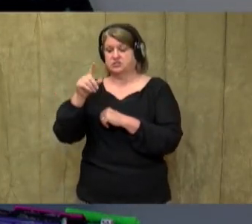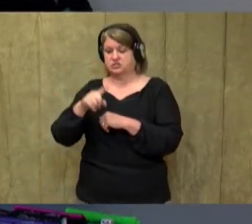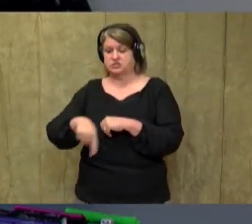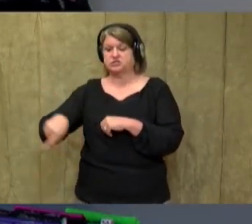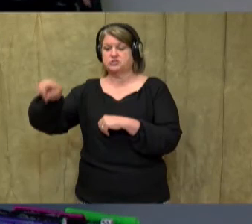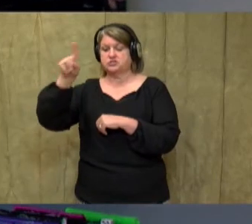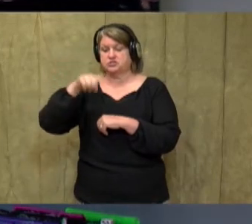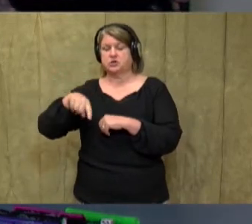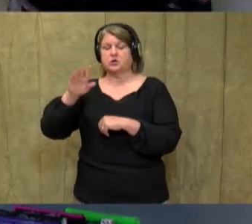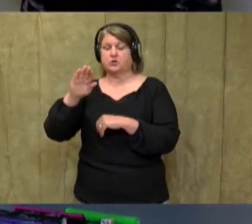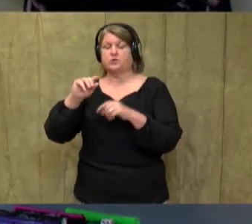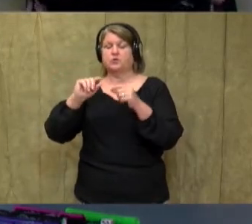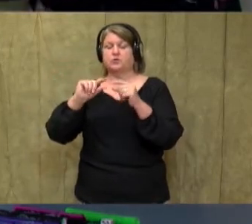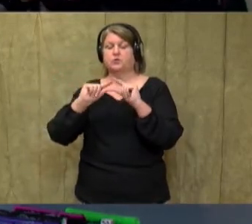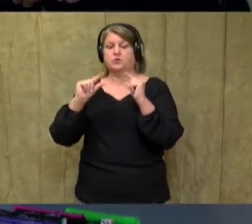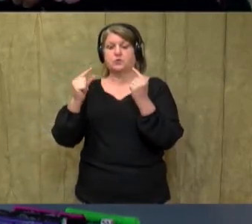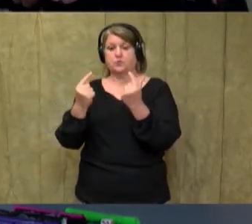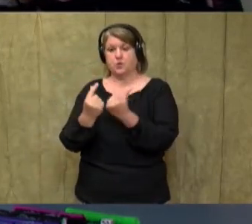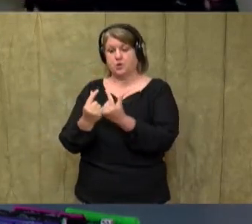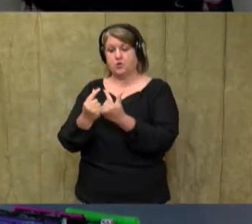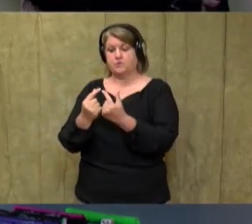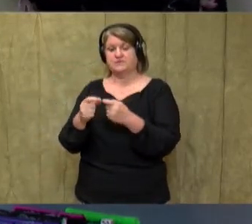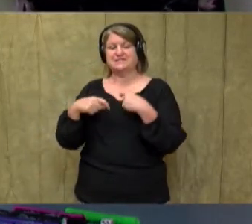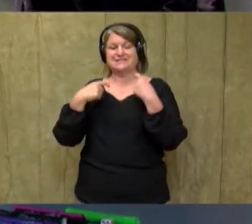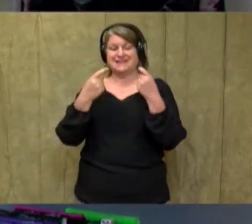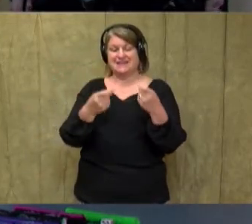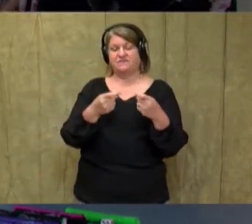group to give you another rod.